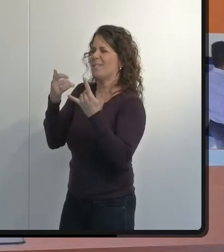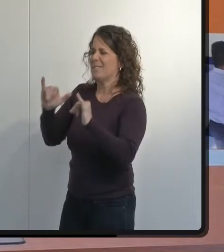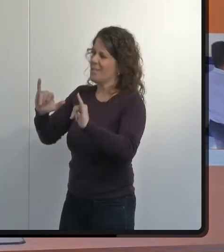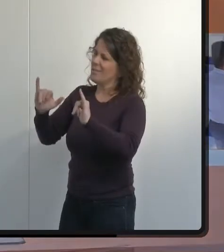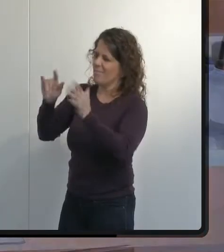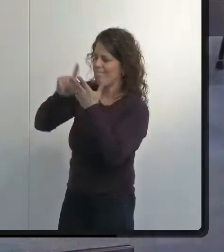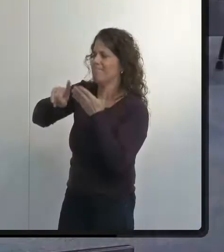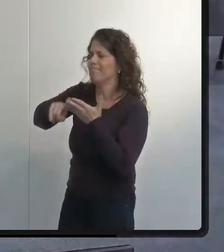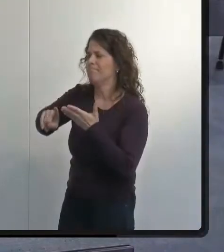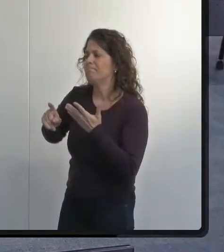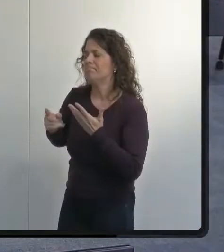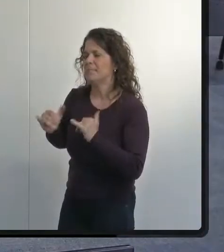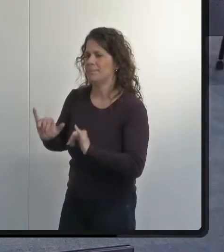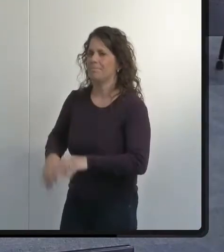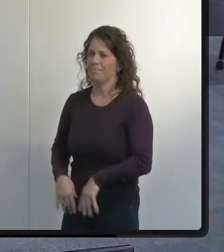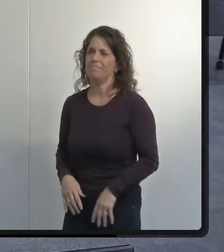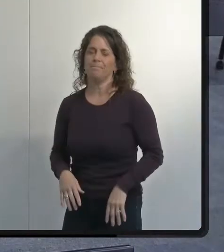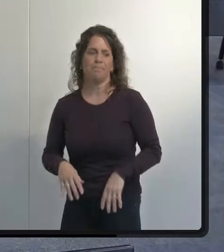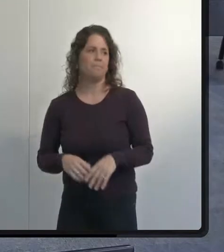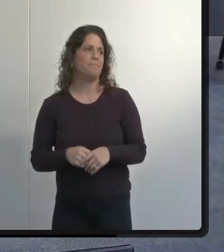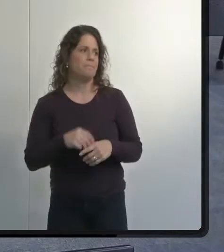investigation. All right, thank you.